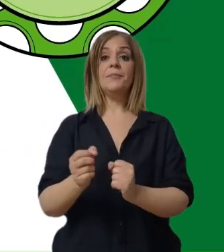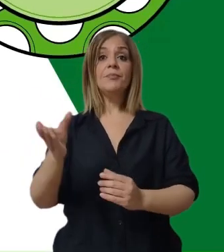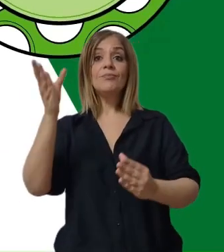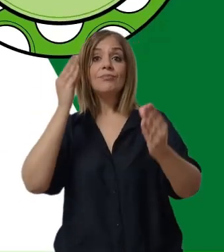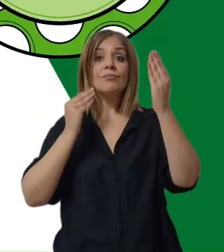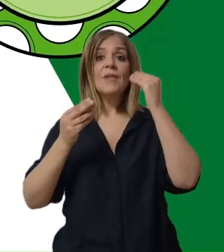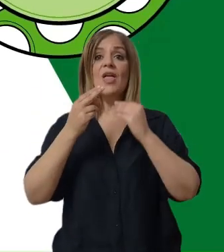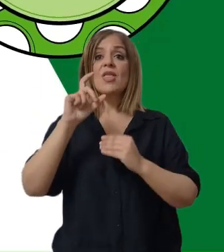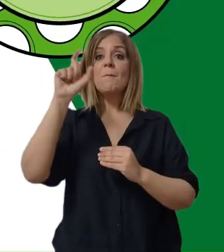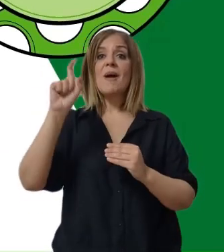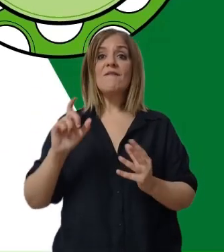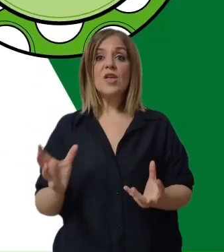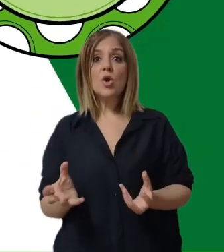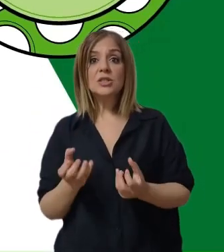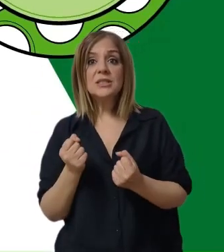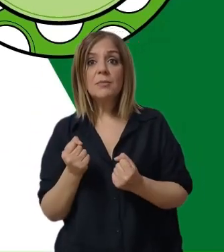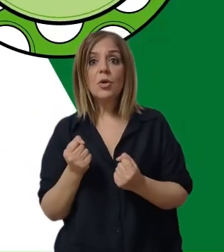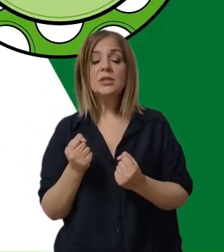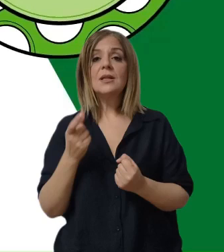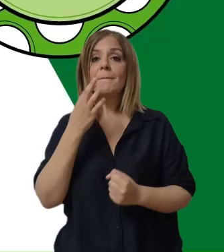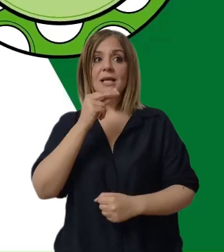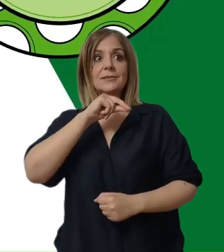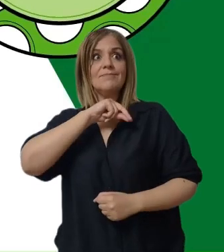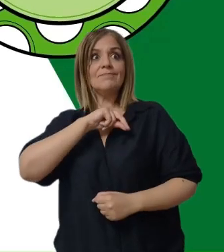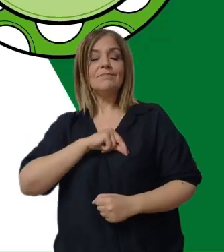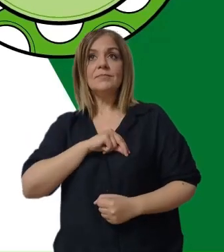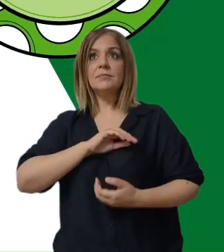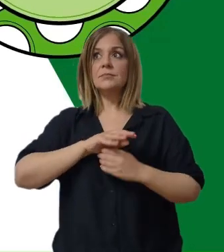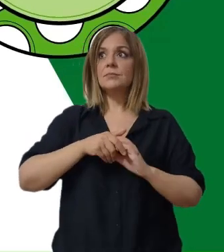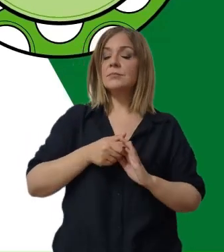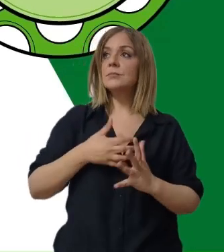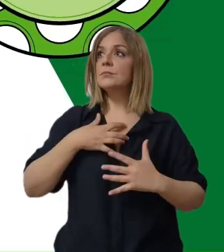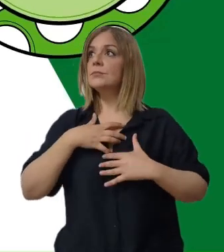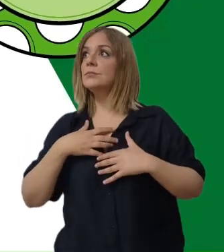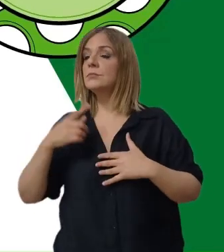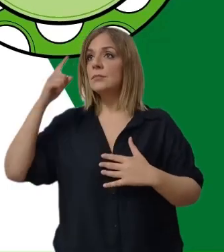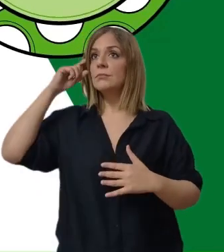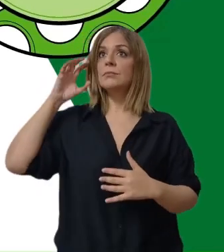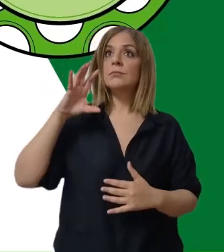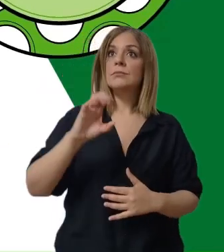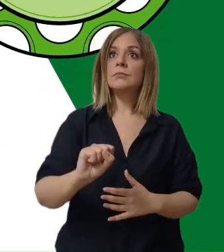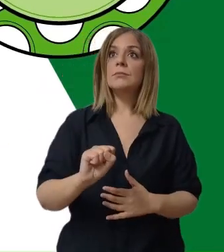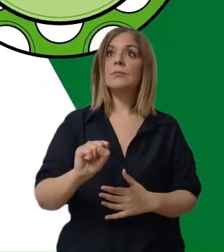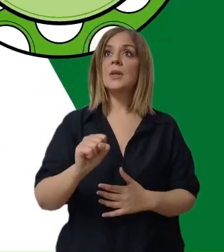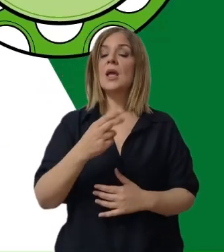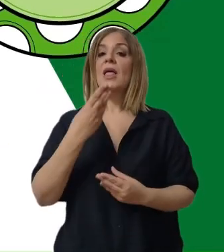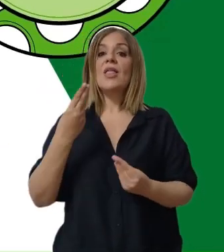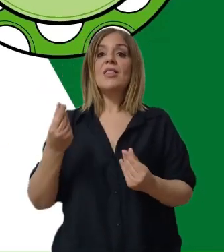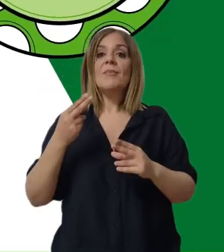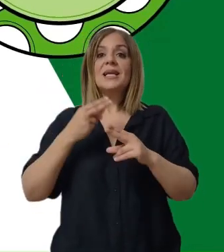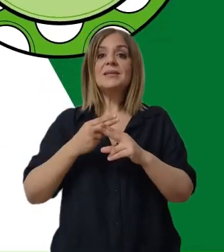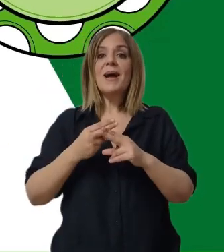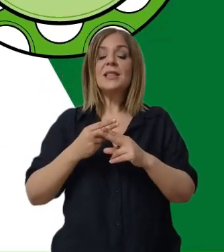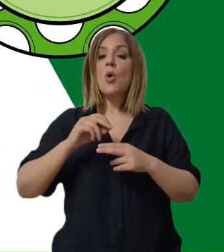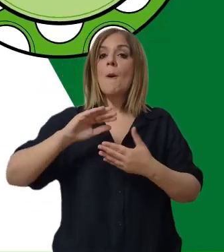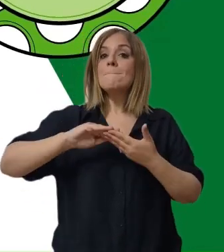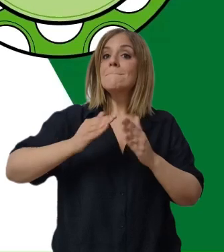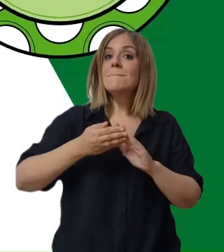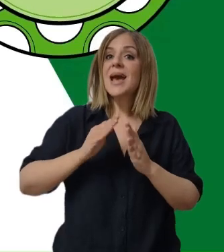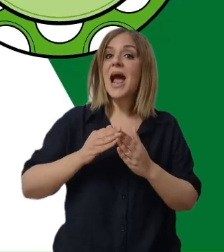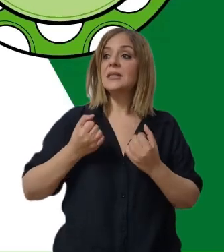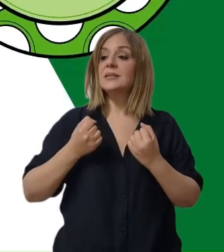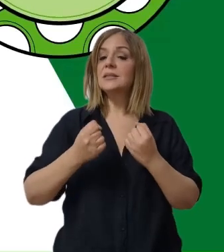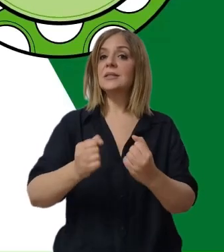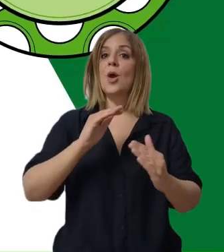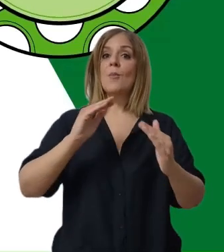about sustainability, you gain awareness and you are understanding what actions can impact the planet